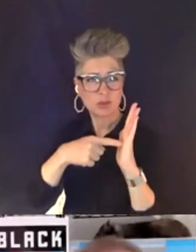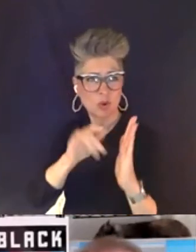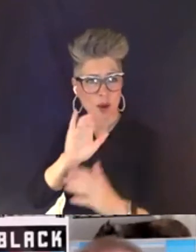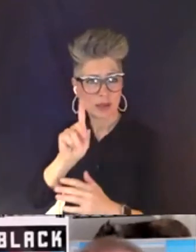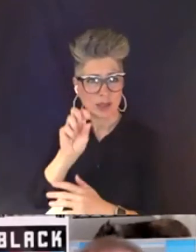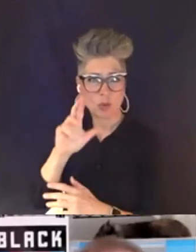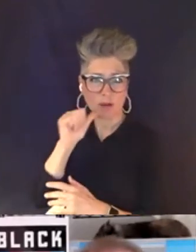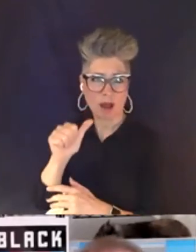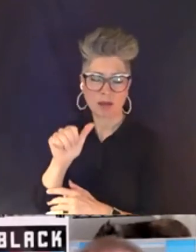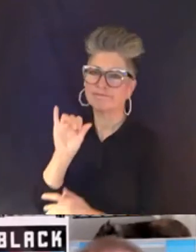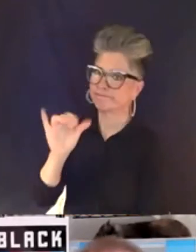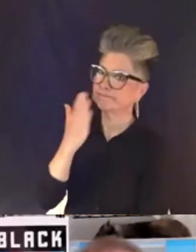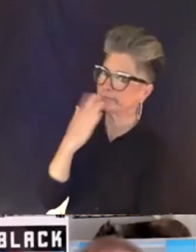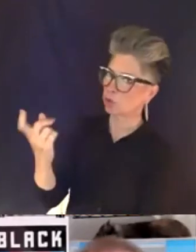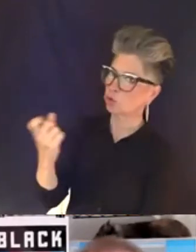that slide again.